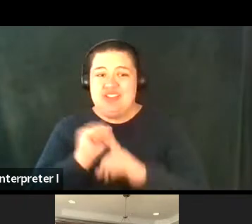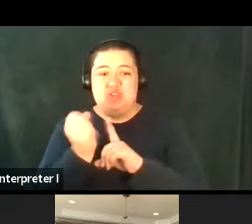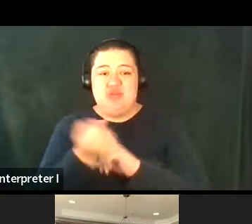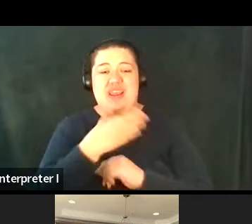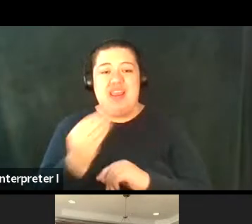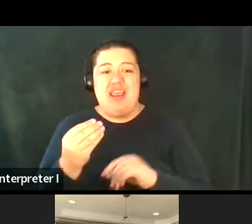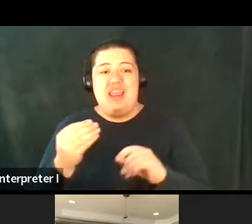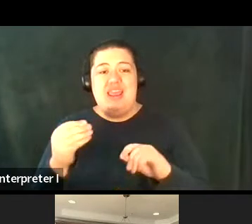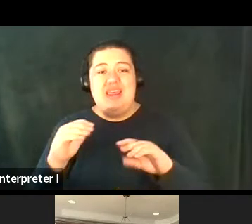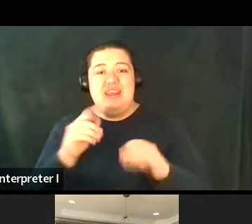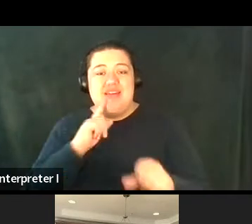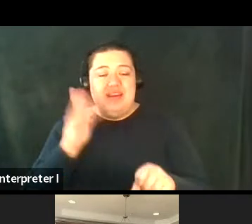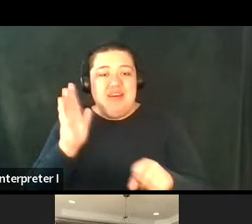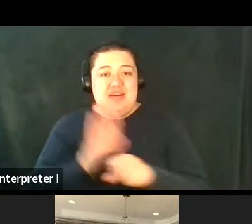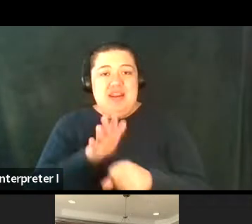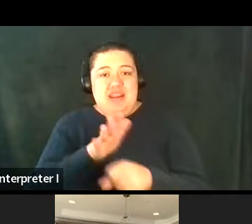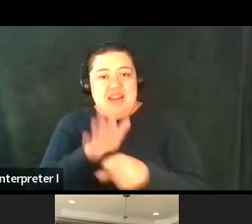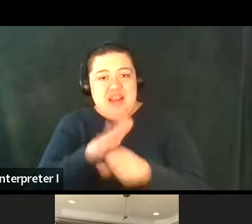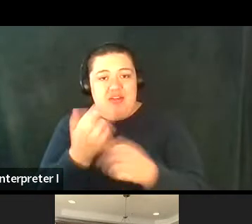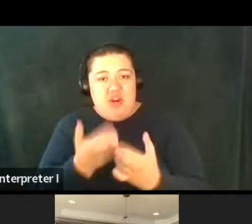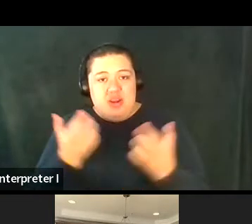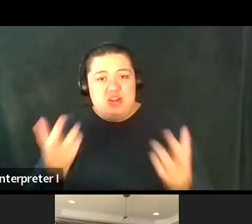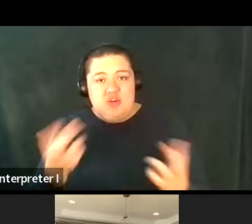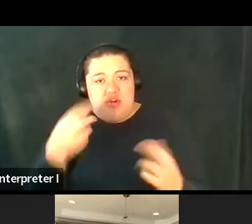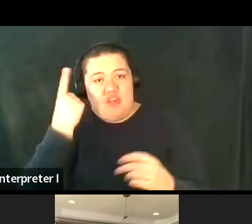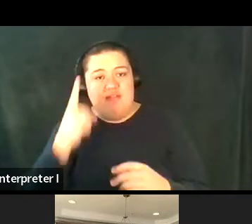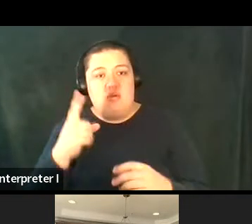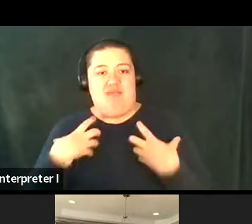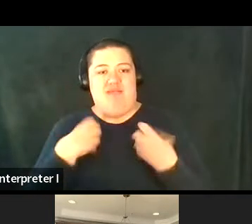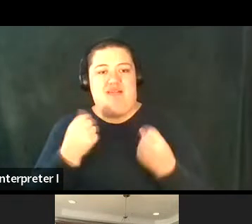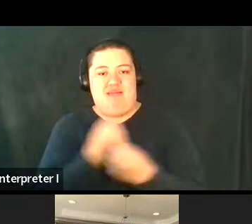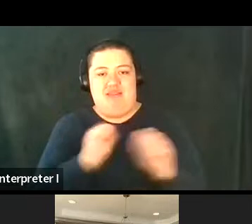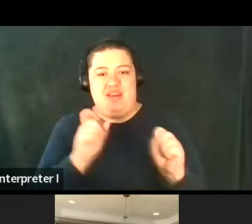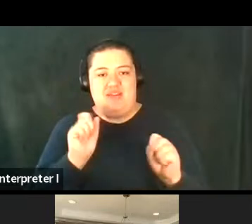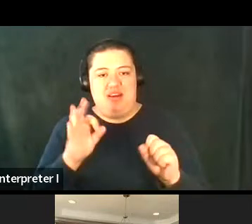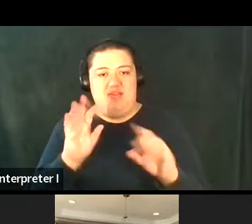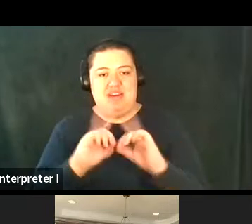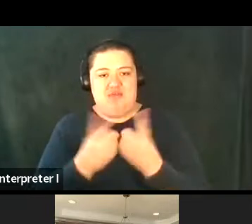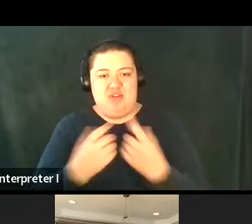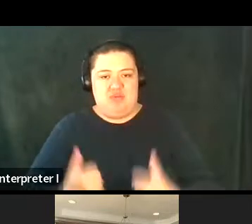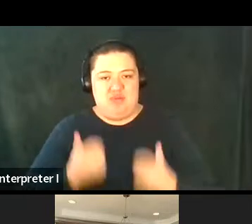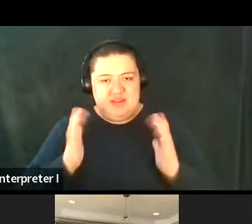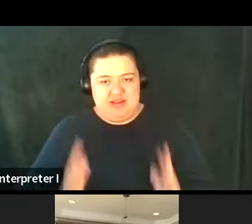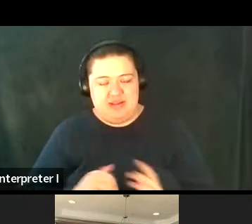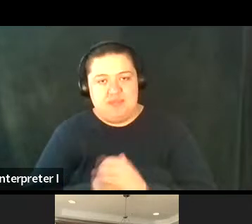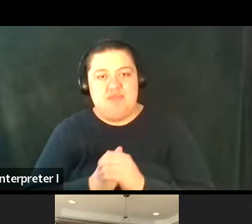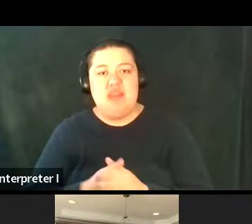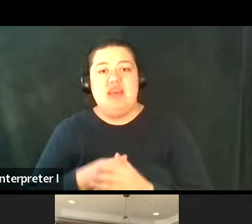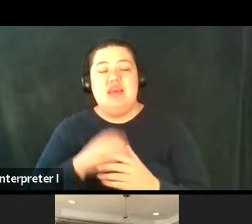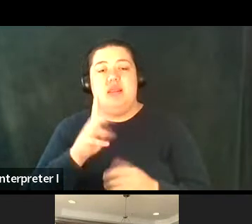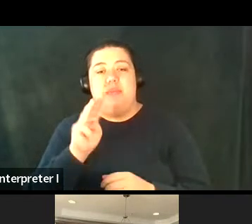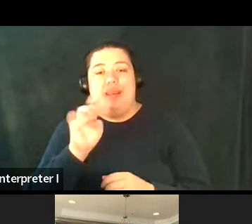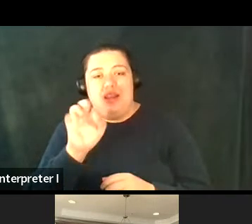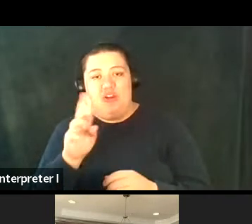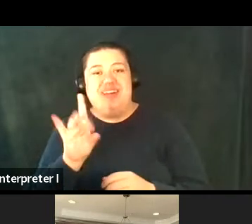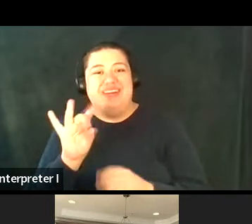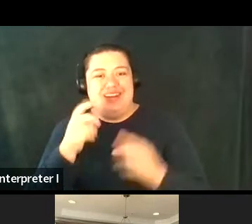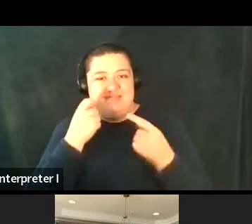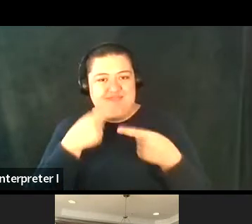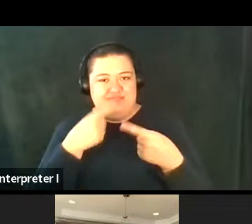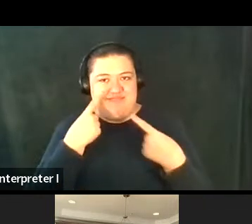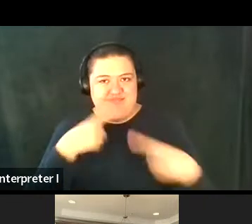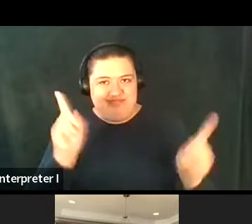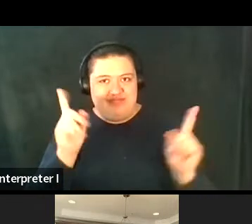sufficient resources to safeguard the well-being of district residents. The following week, the mayor did issue a mayor's order that declared two separate